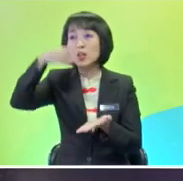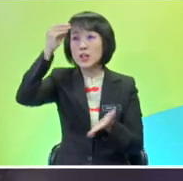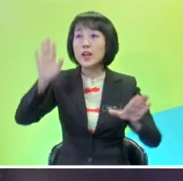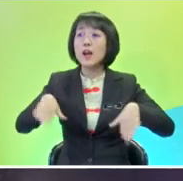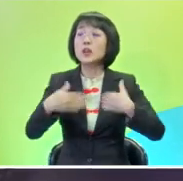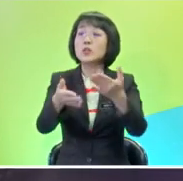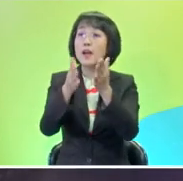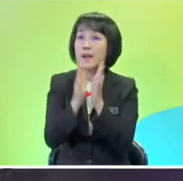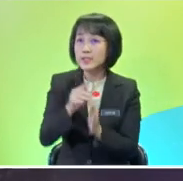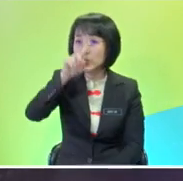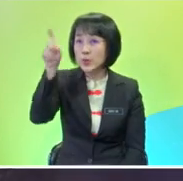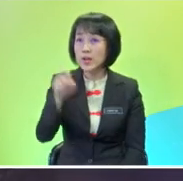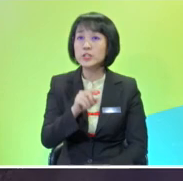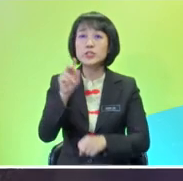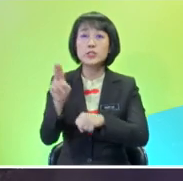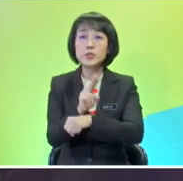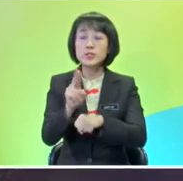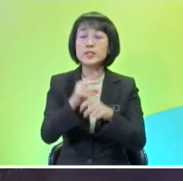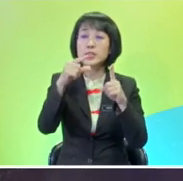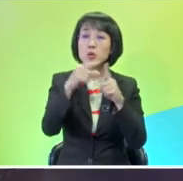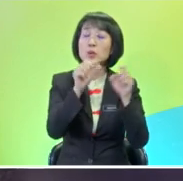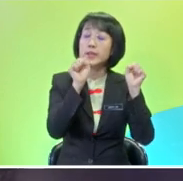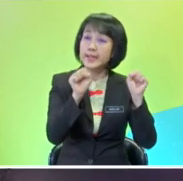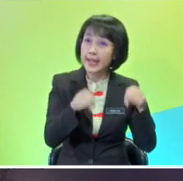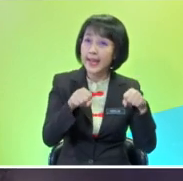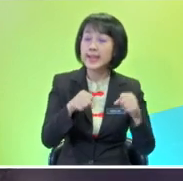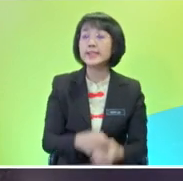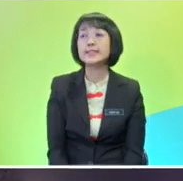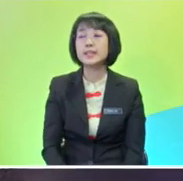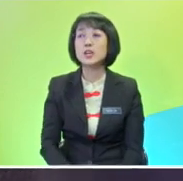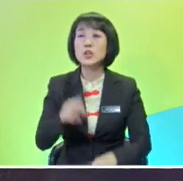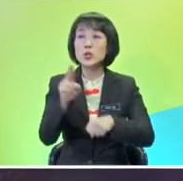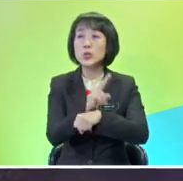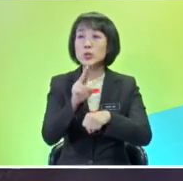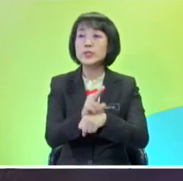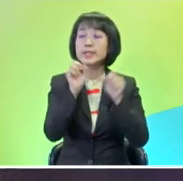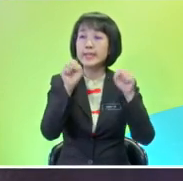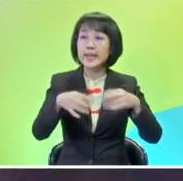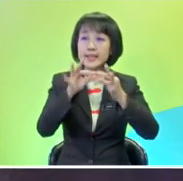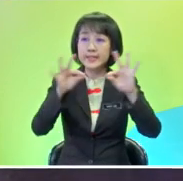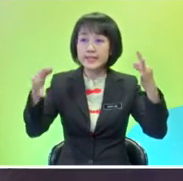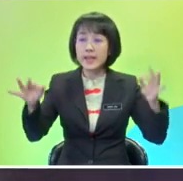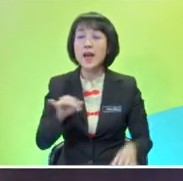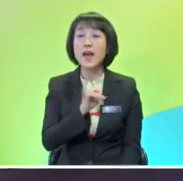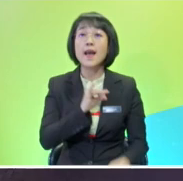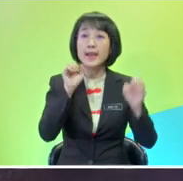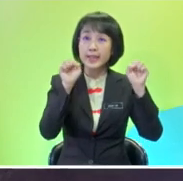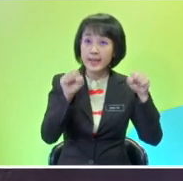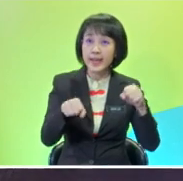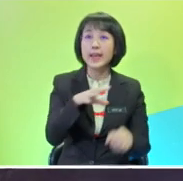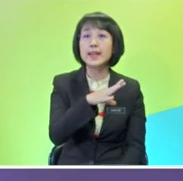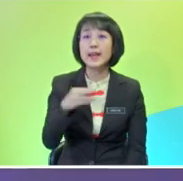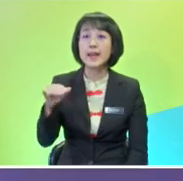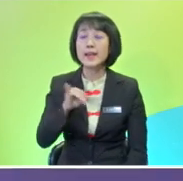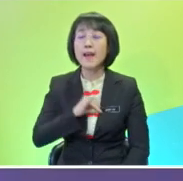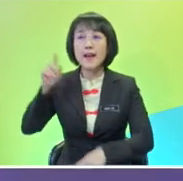the word can and how to make can statements. Okay. So I can or I can't. In this segment, they are going to